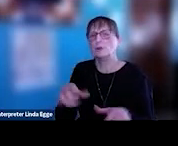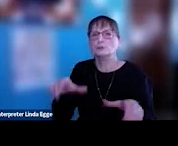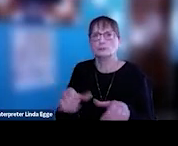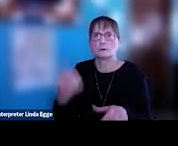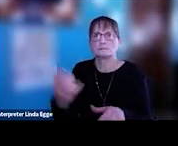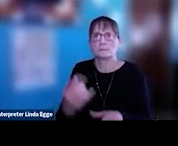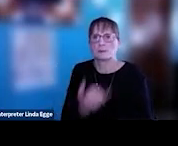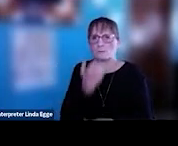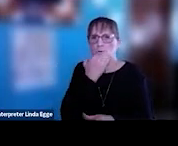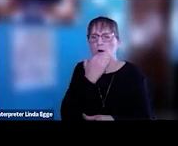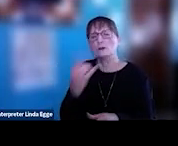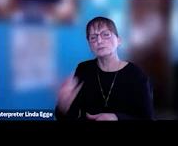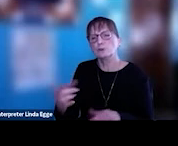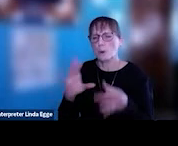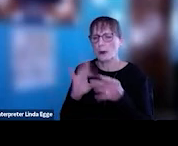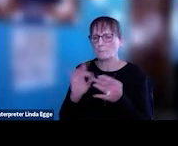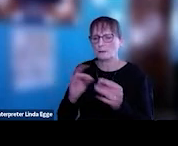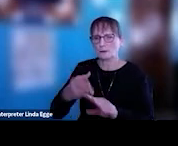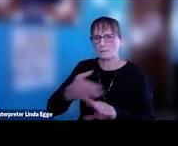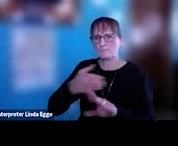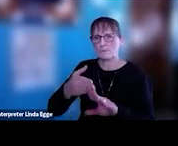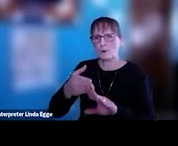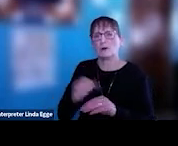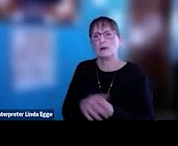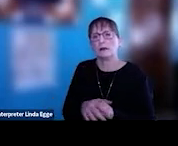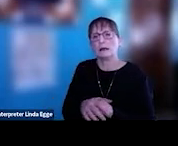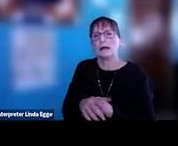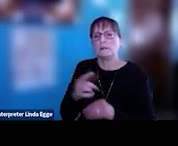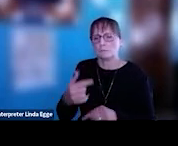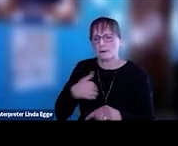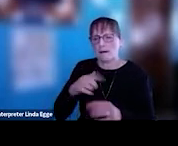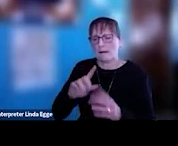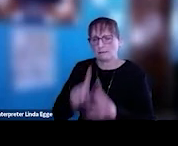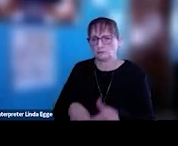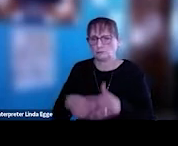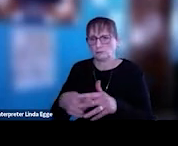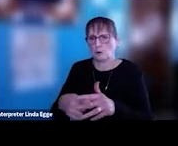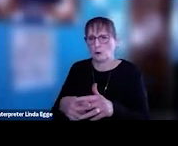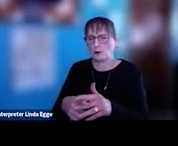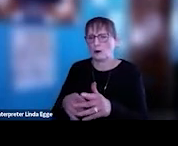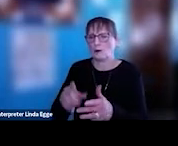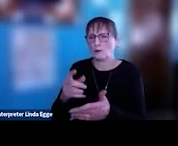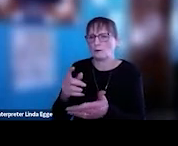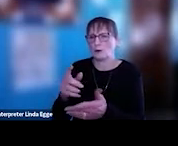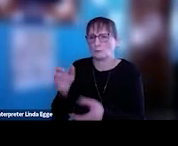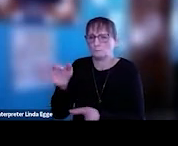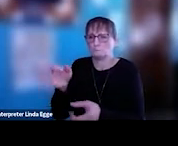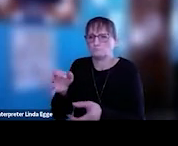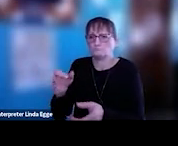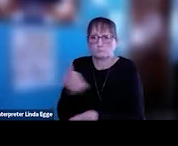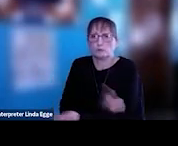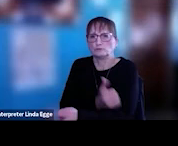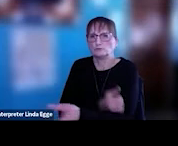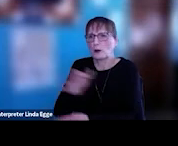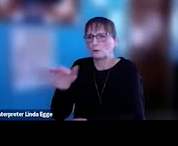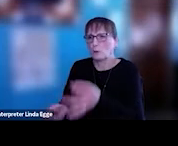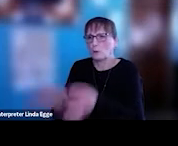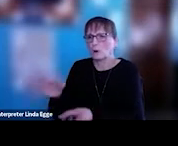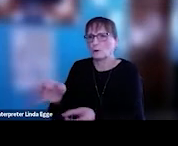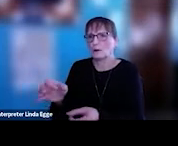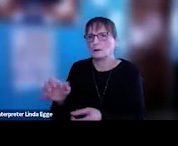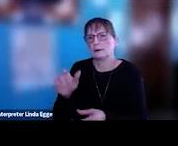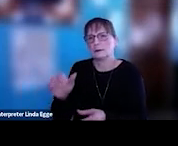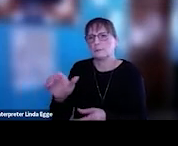I mentioned very early that when I started the drug court, it was